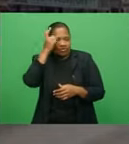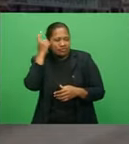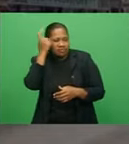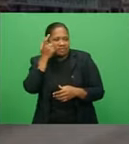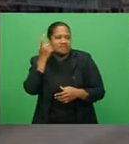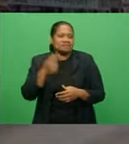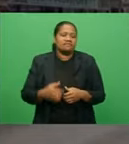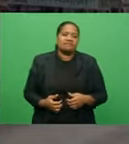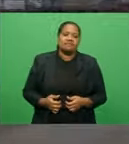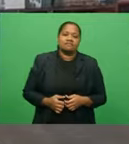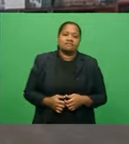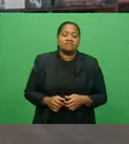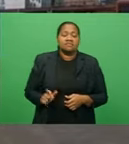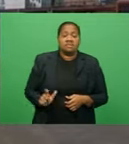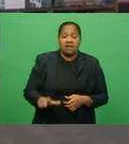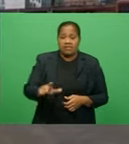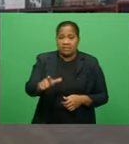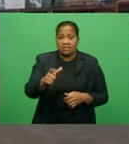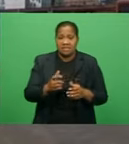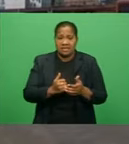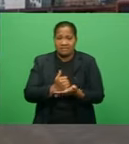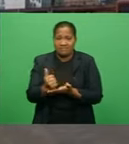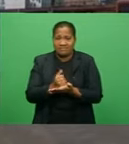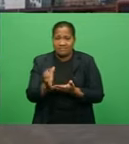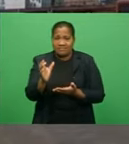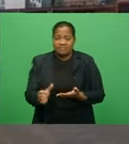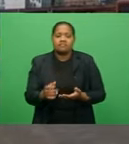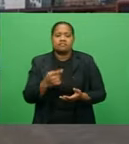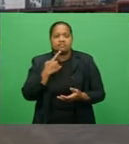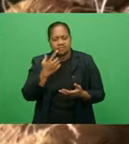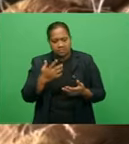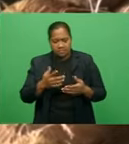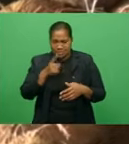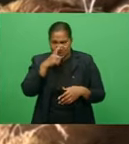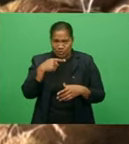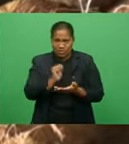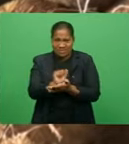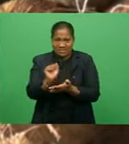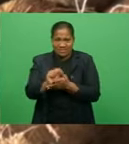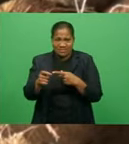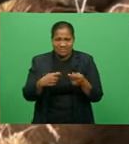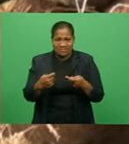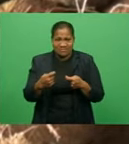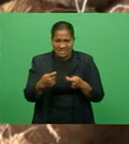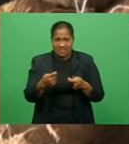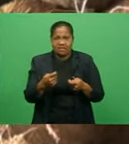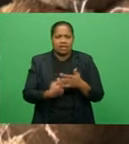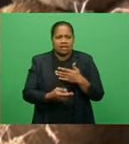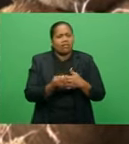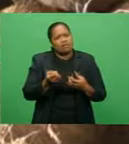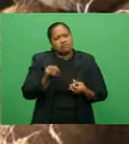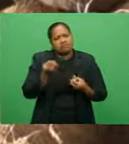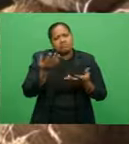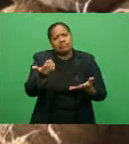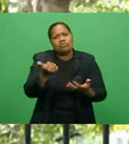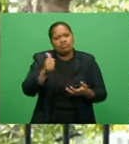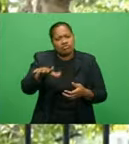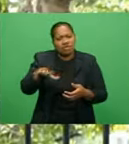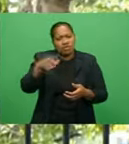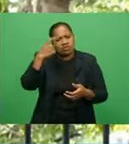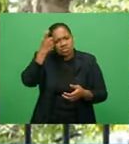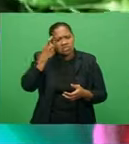Special Administrator Doreen Robinson says the vendors have raised concerns with them regarding security. But you know, we can only